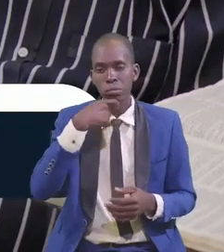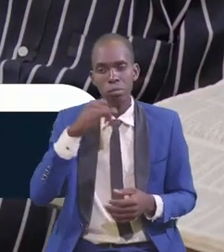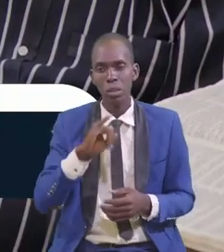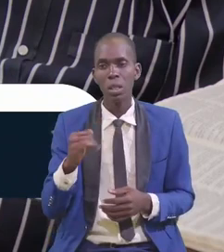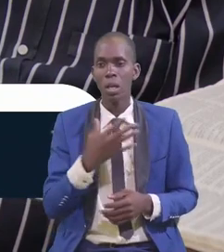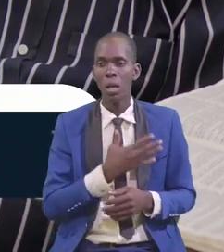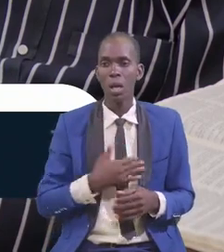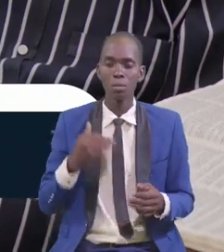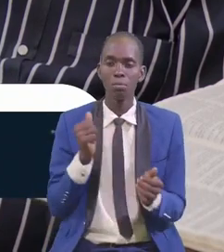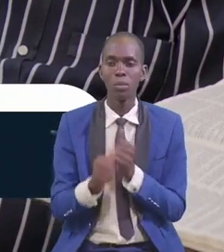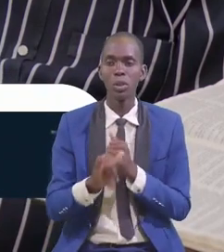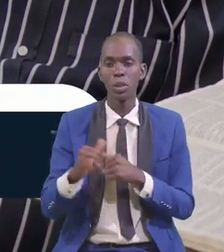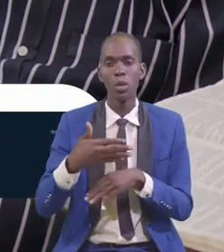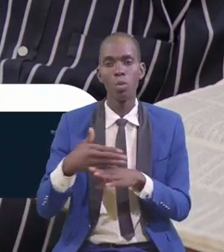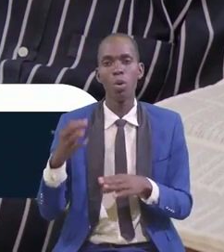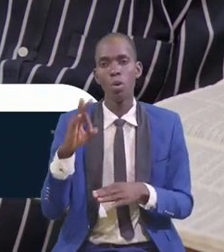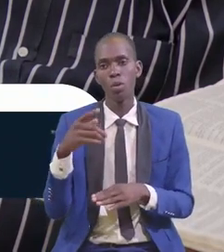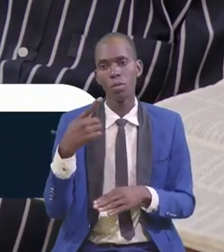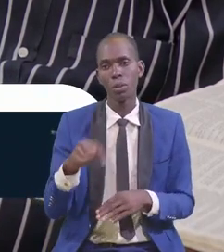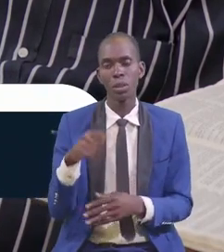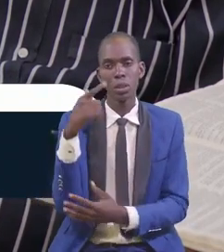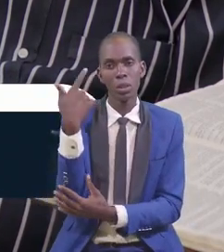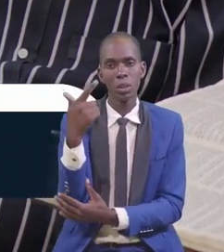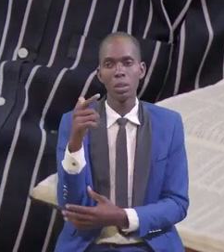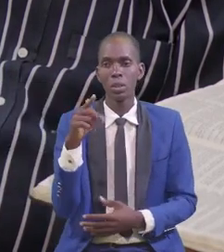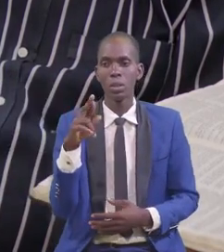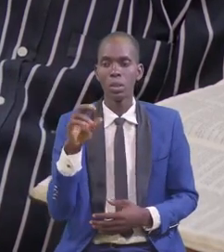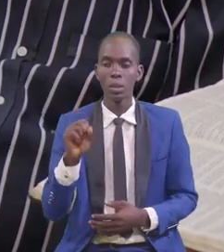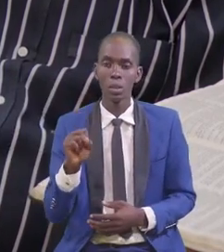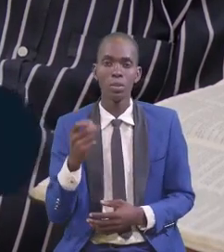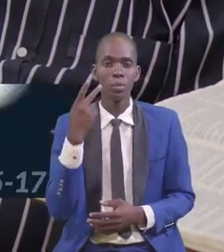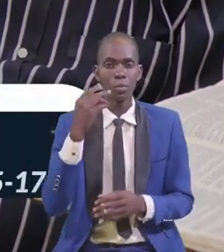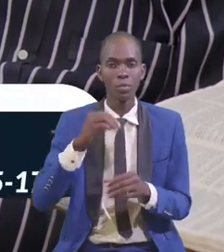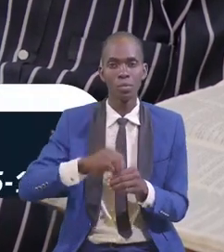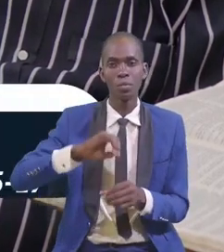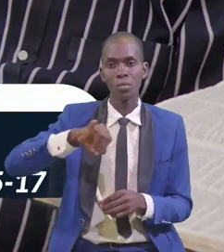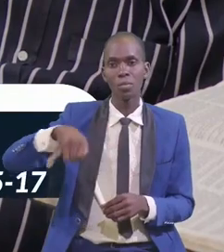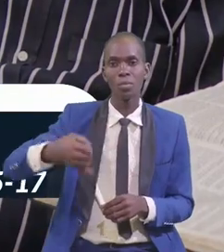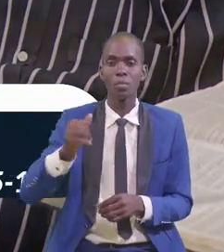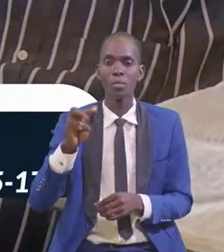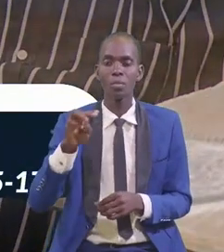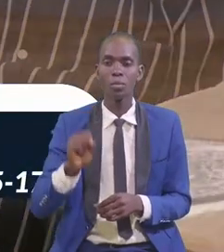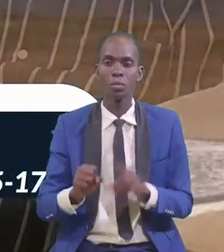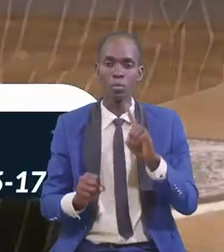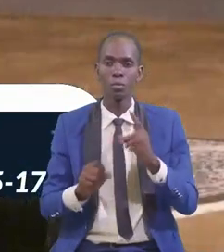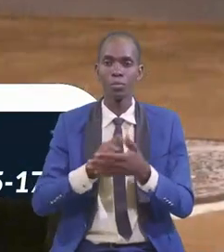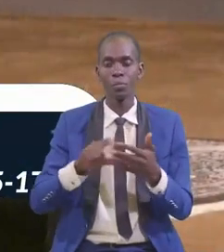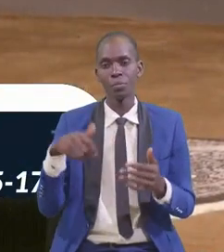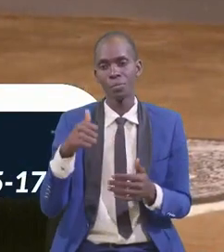away of grass. It says in James chapter 1 verse 10, it says,